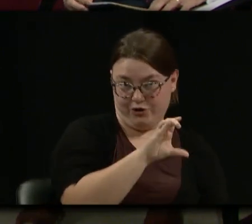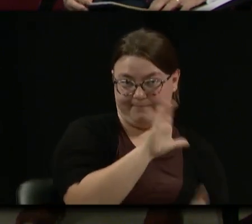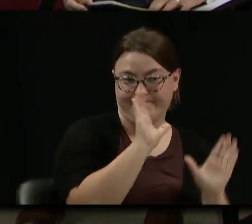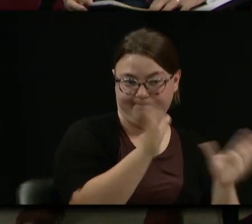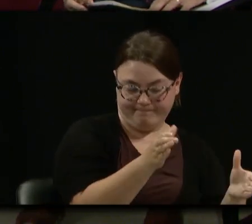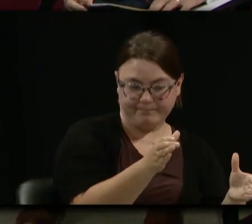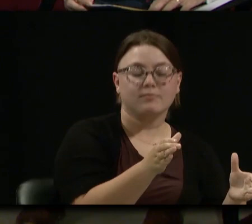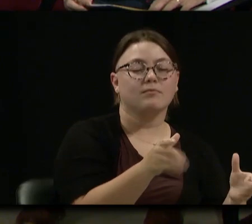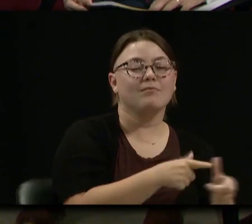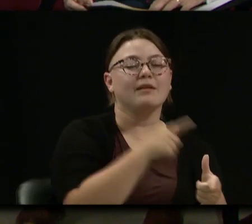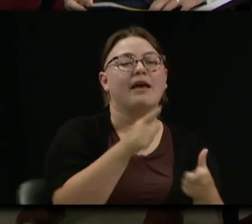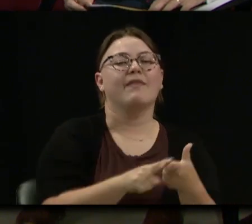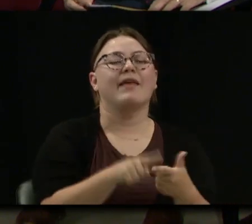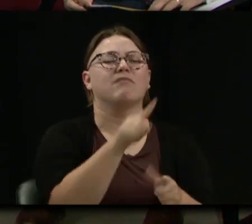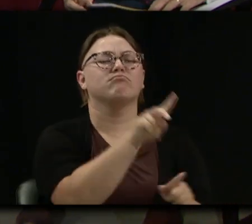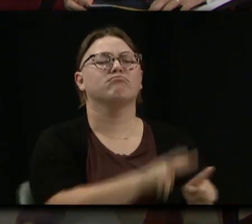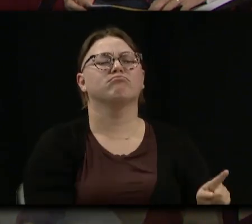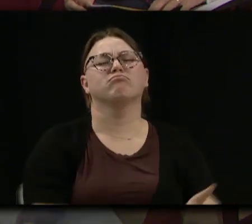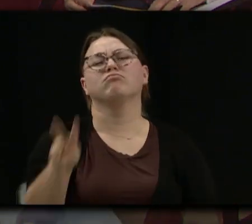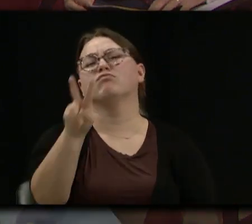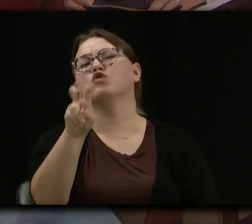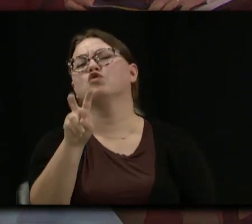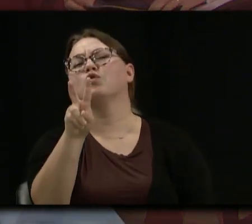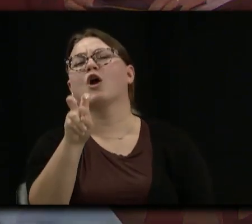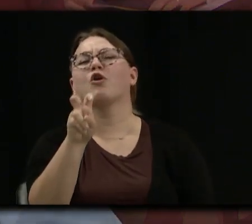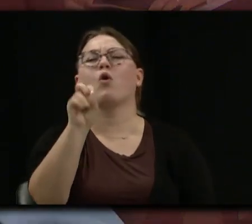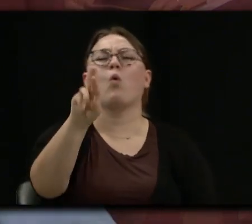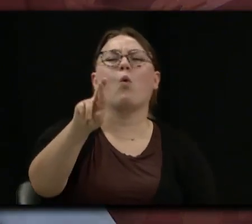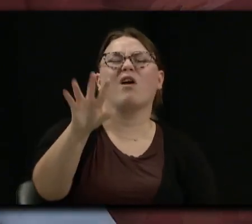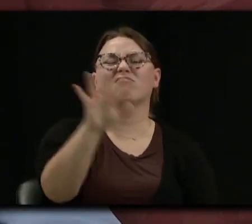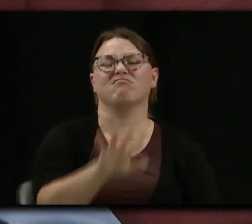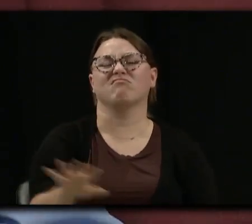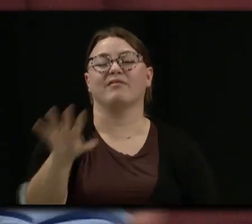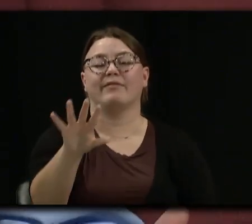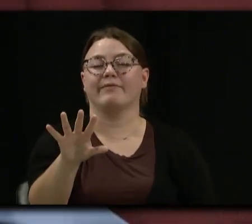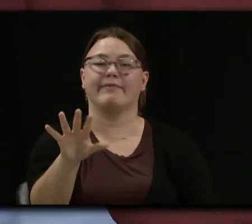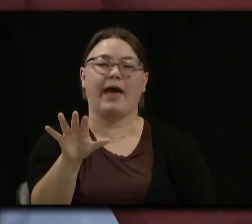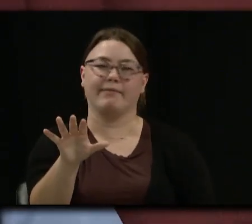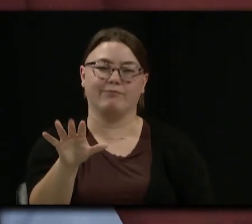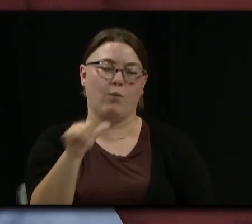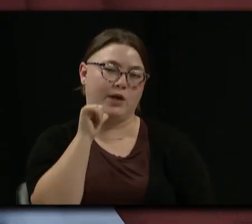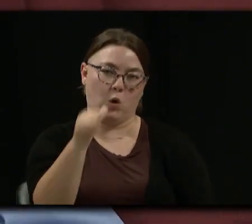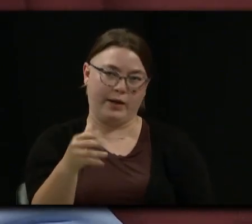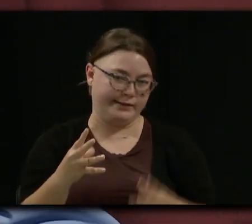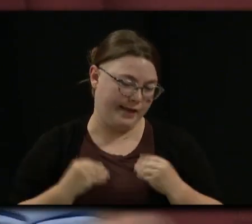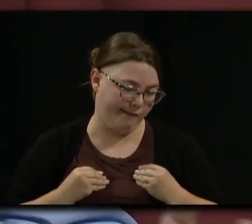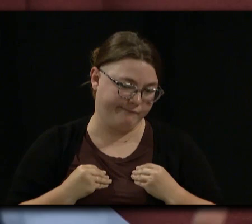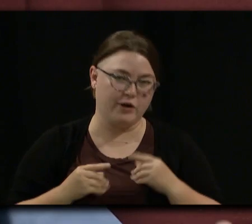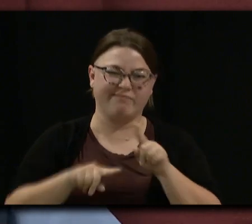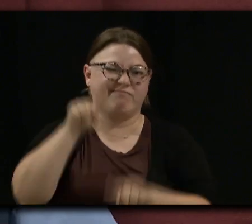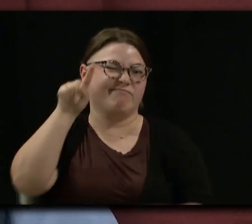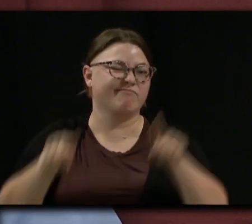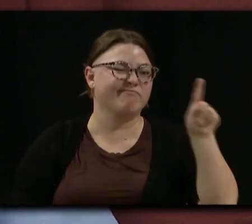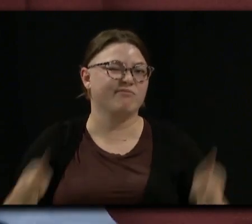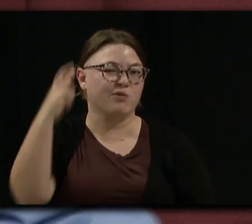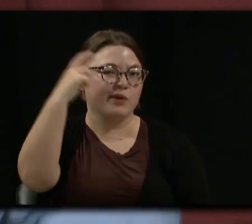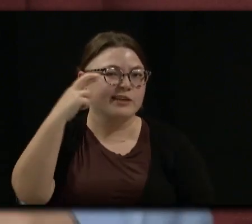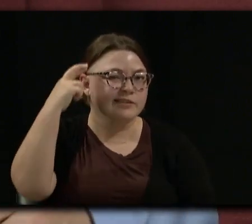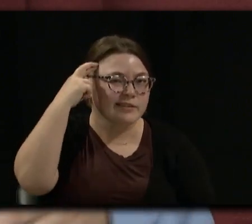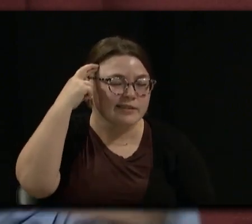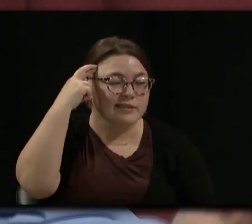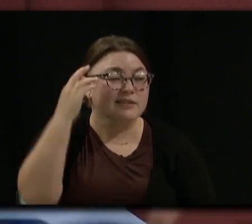having roughly 200 or so that are not accepted for various reasons. Some of them are fairly simple that